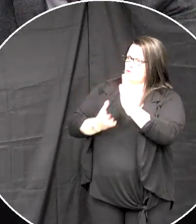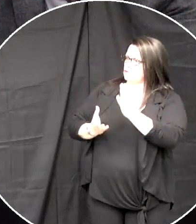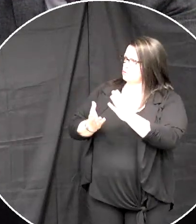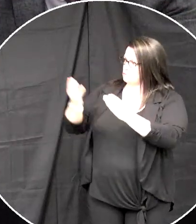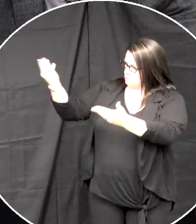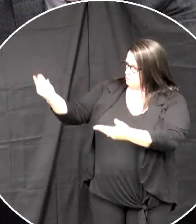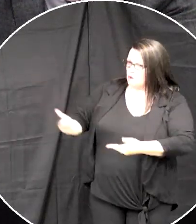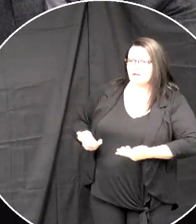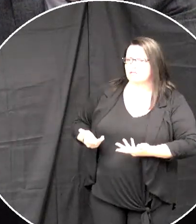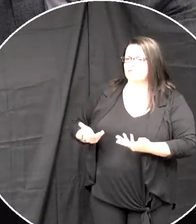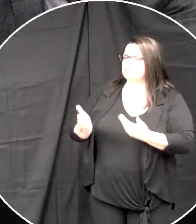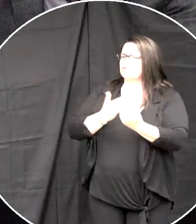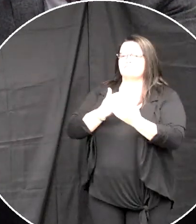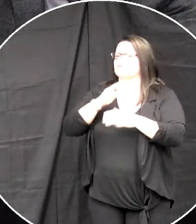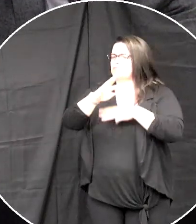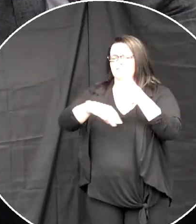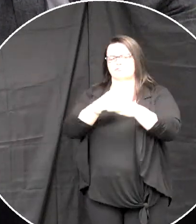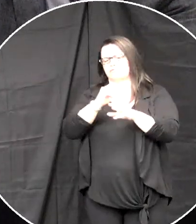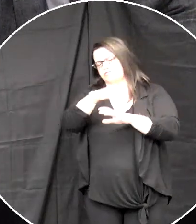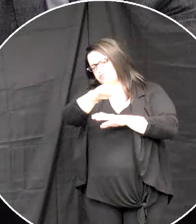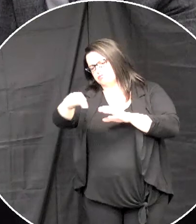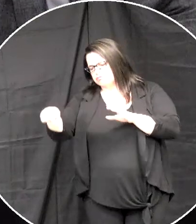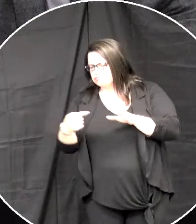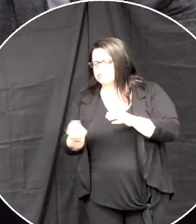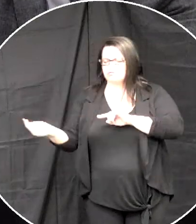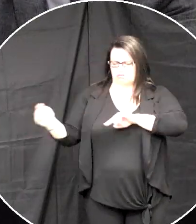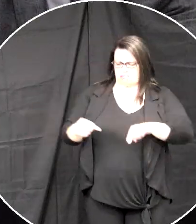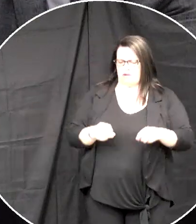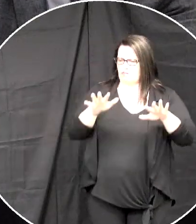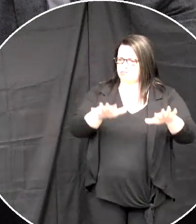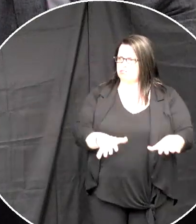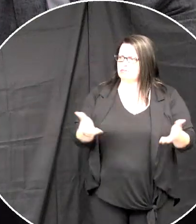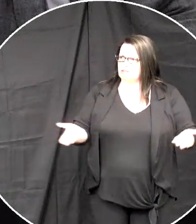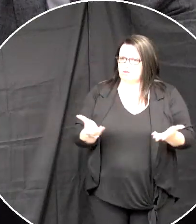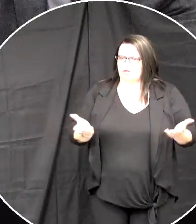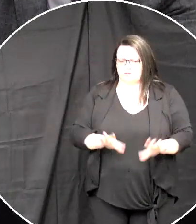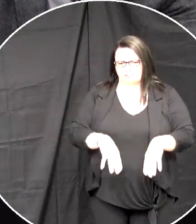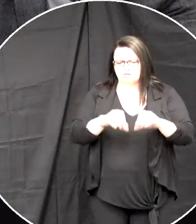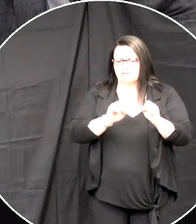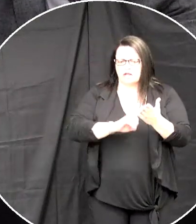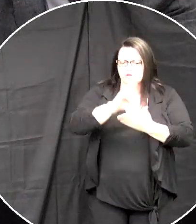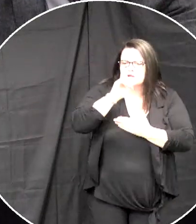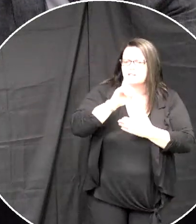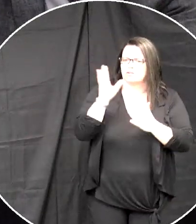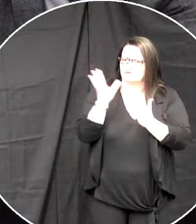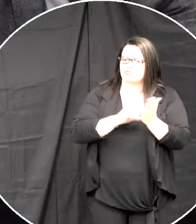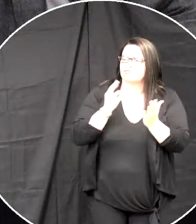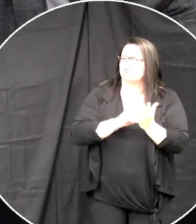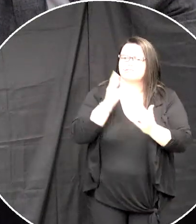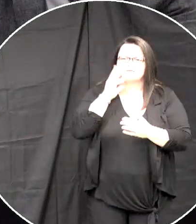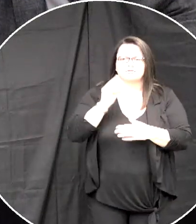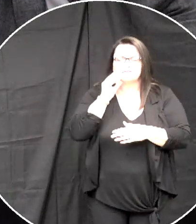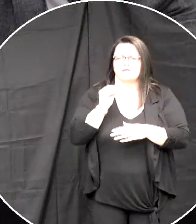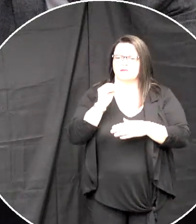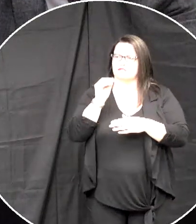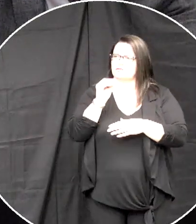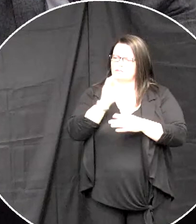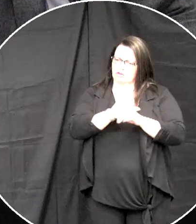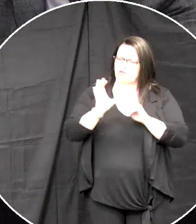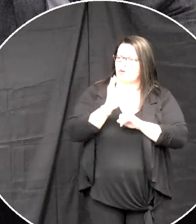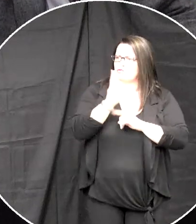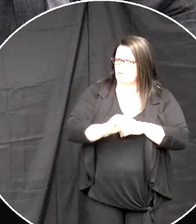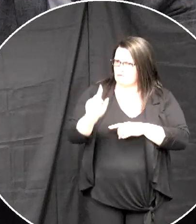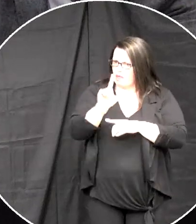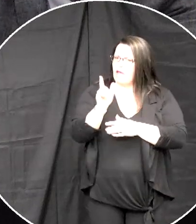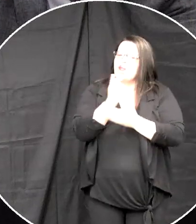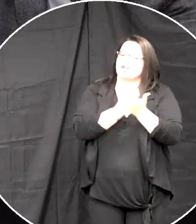over the world to come to do some education here and experience Newfoundland culture. Some of those fees actually stay